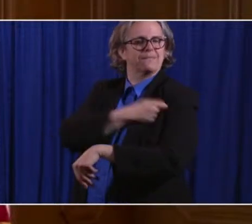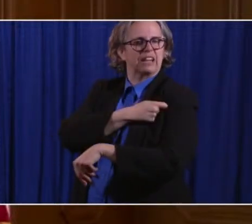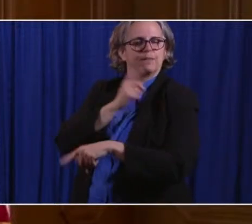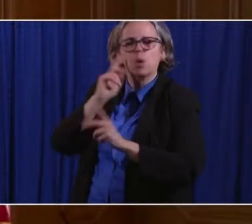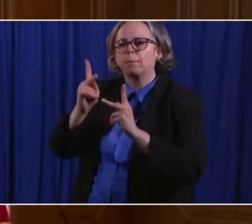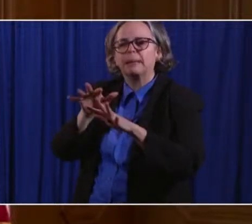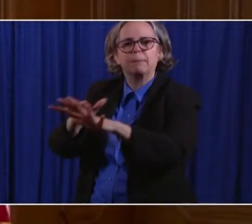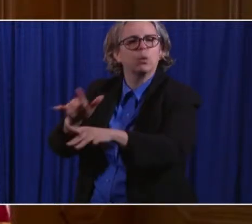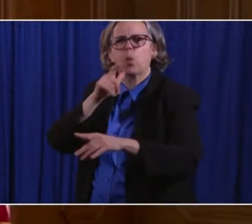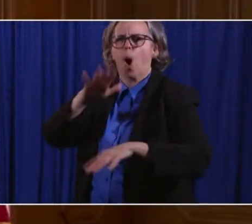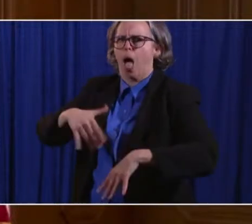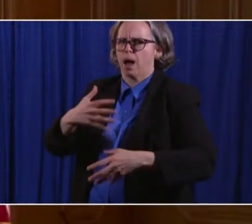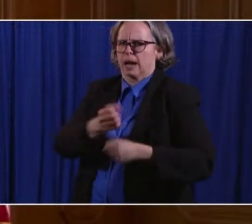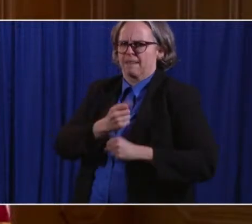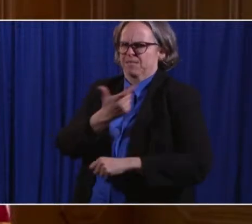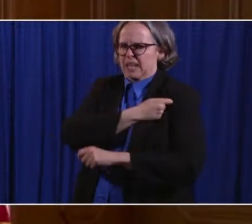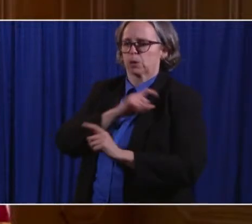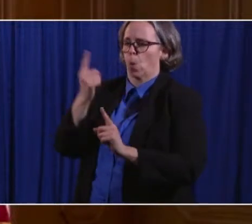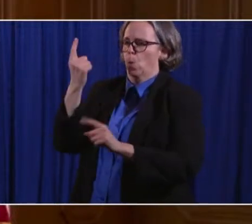& Johnson.